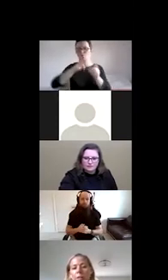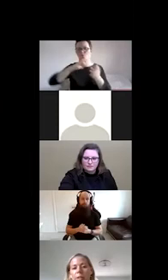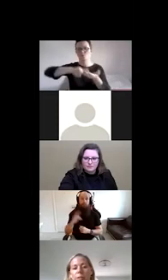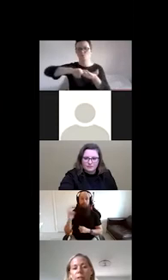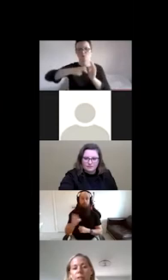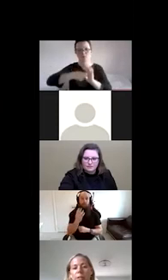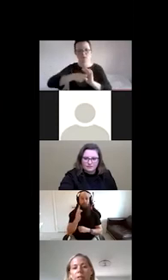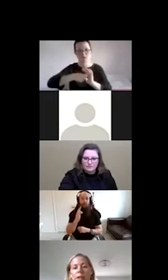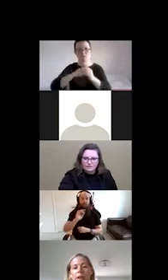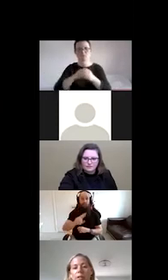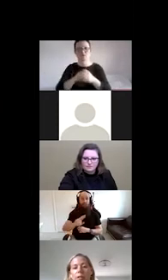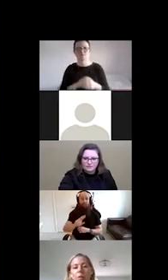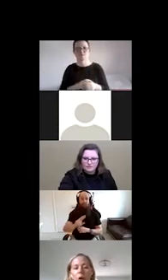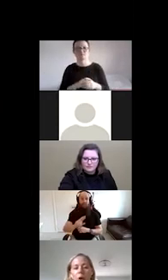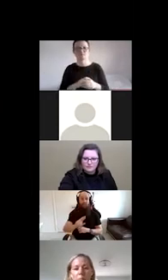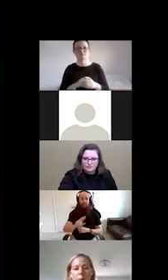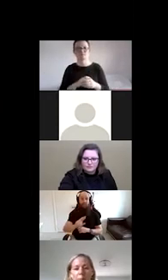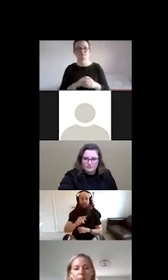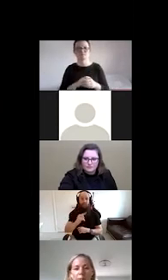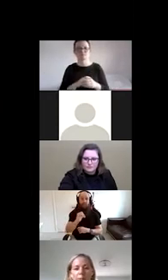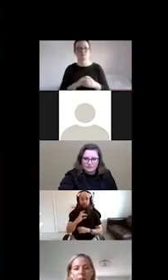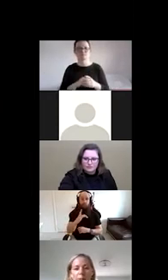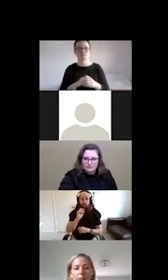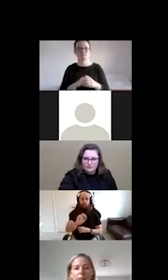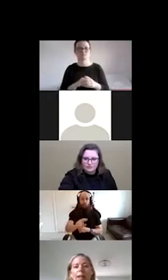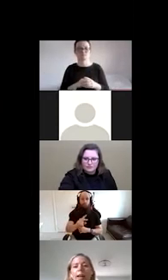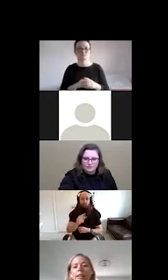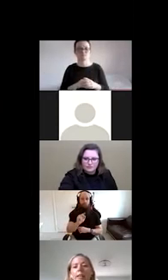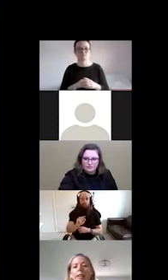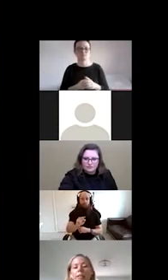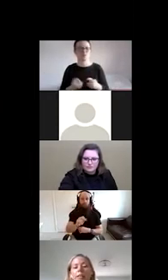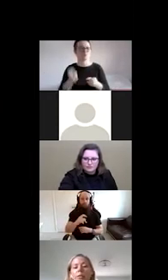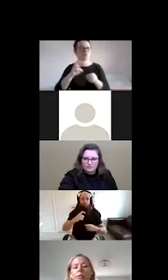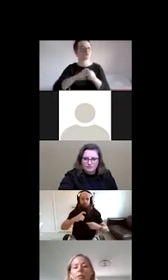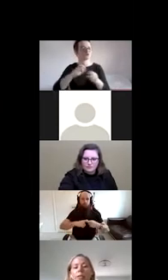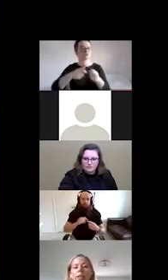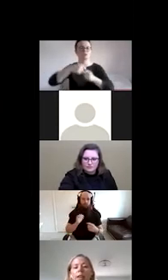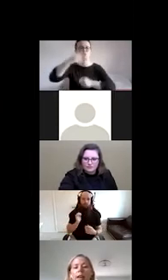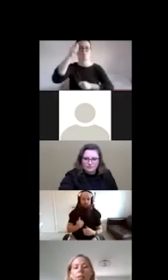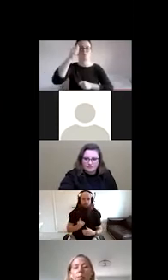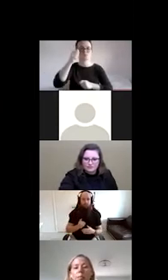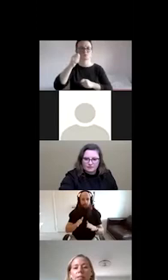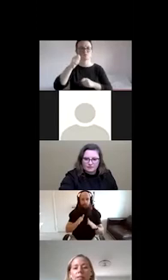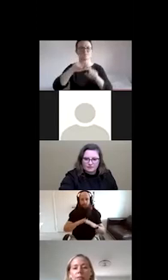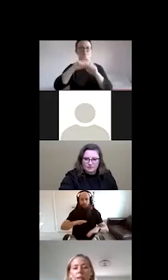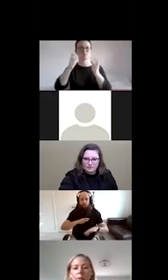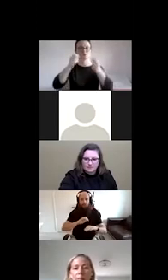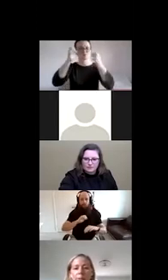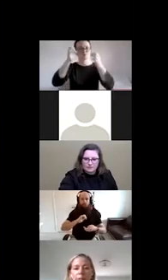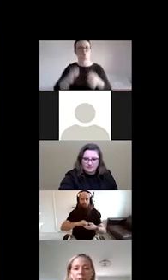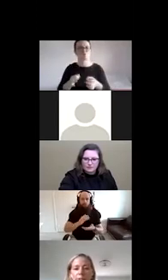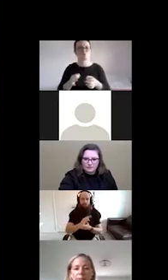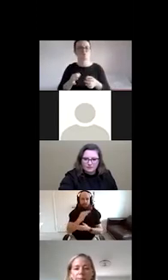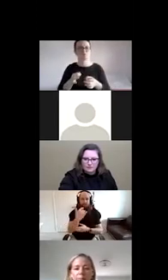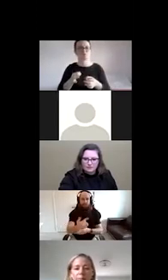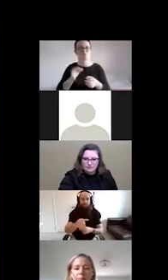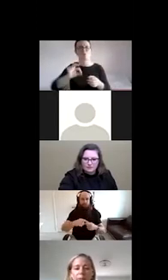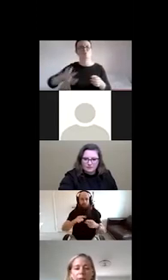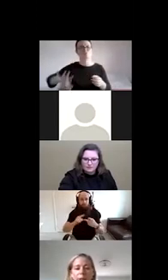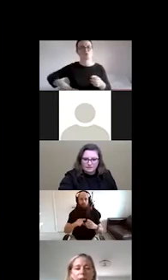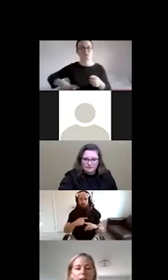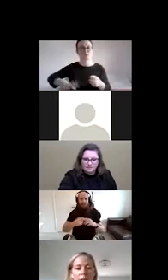Council resolutions on women, peace and security, and in the national action plans for the implementation.